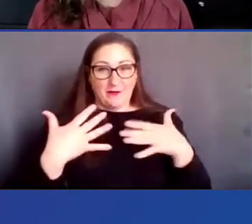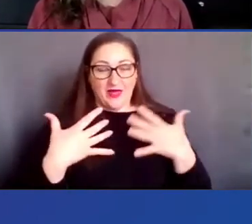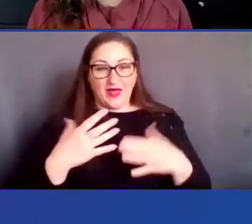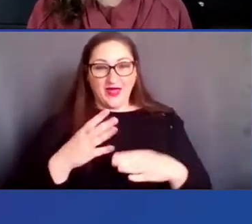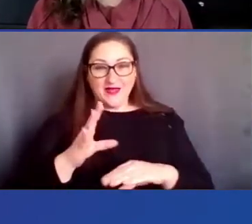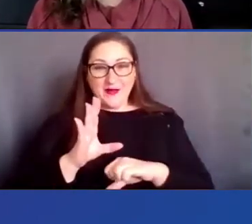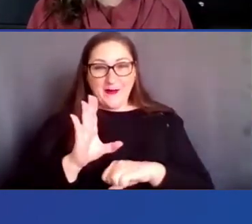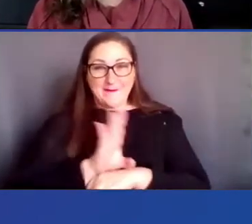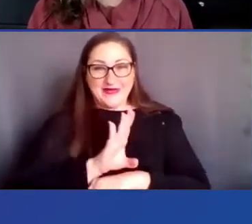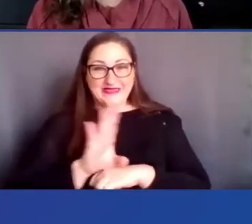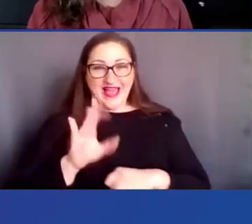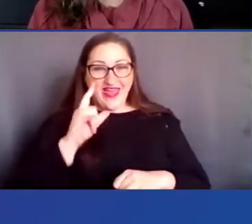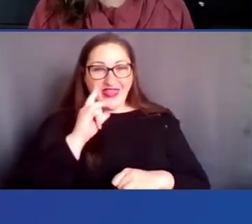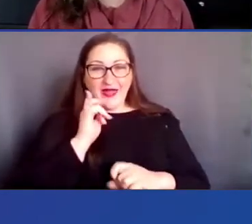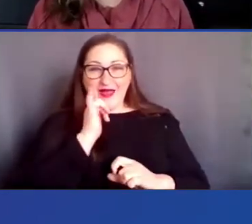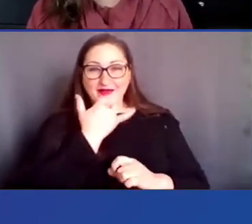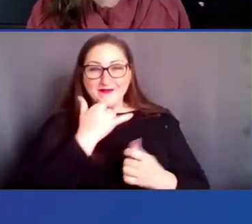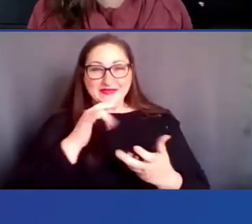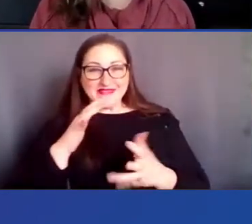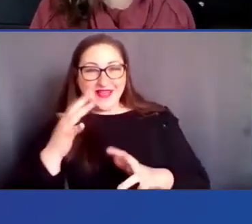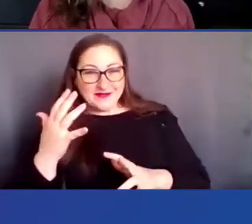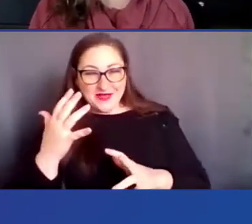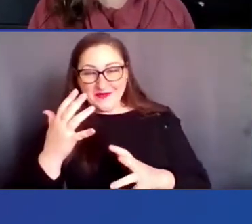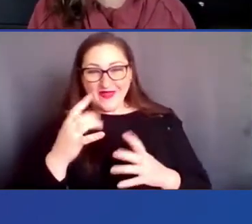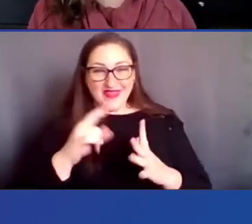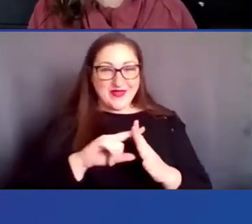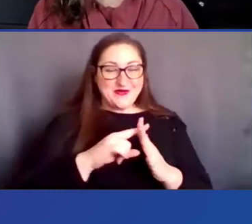I messed up at the beginning in terms of